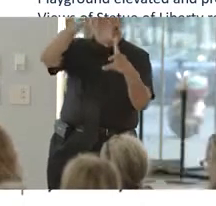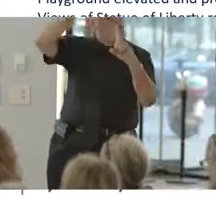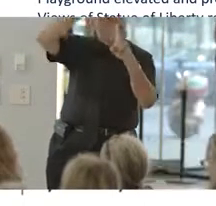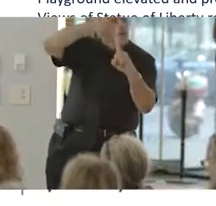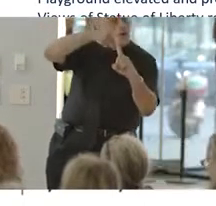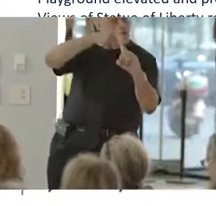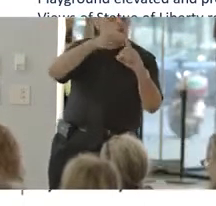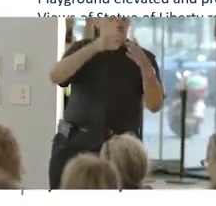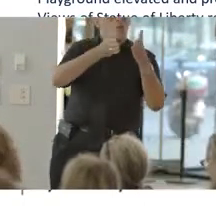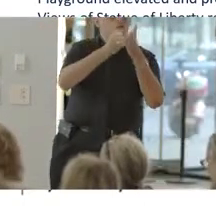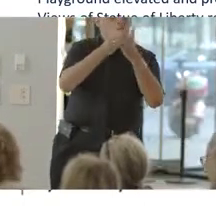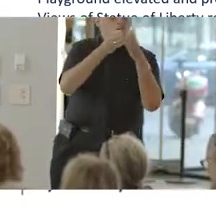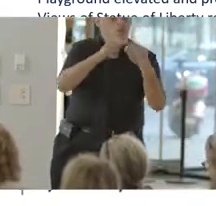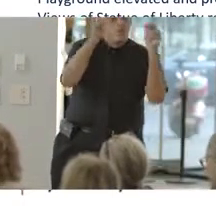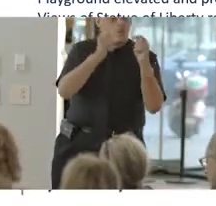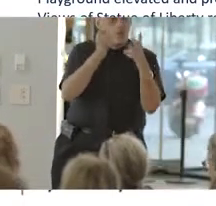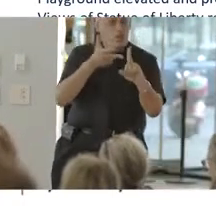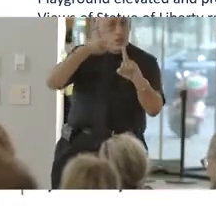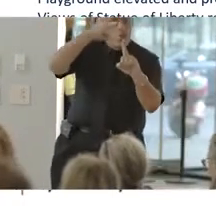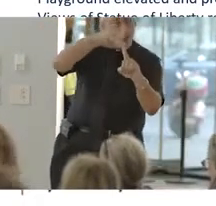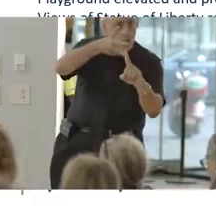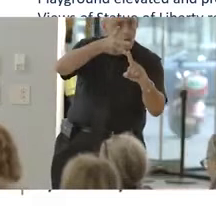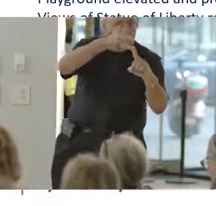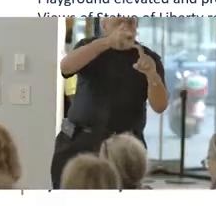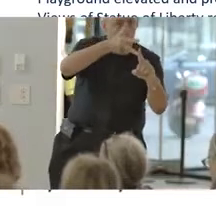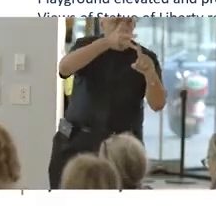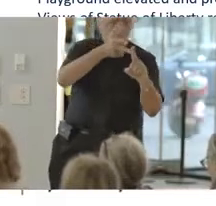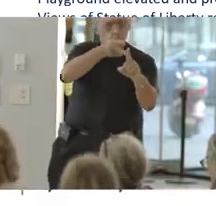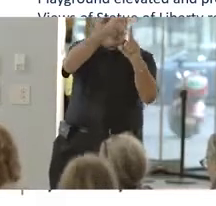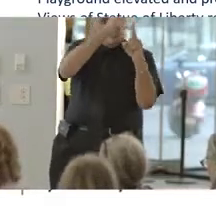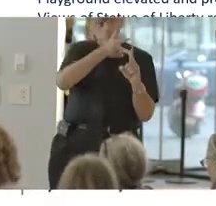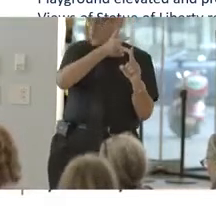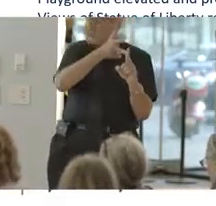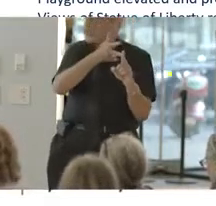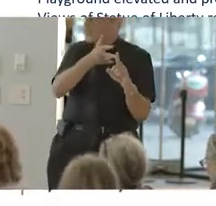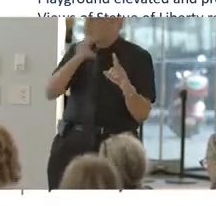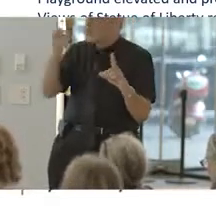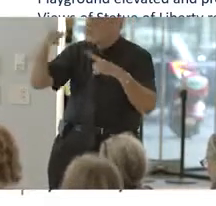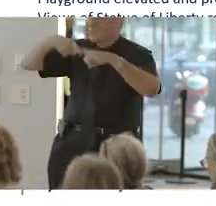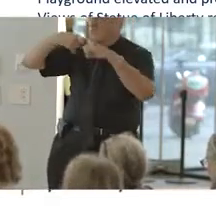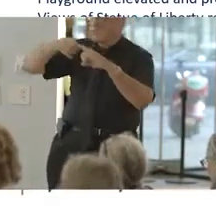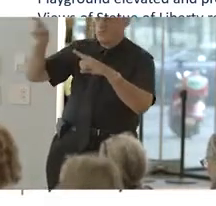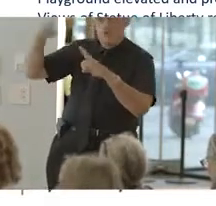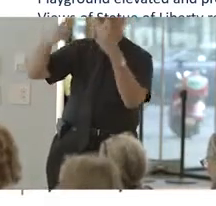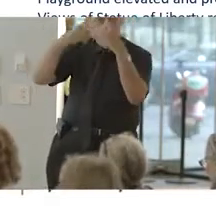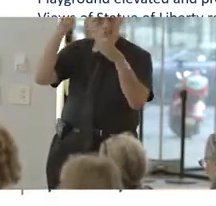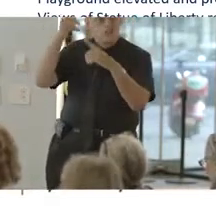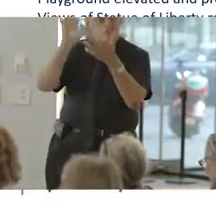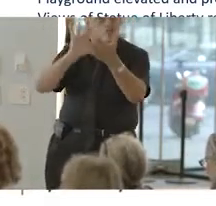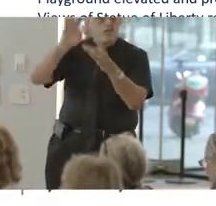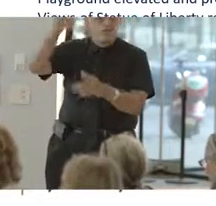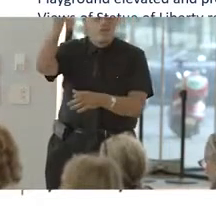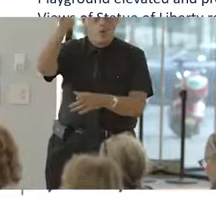potentially relocate the ferry platform. And what this does, and you can see, we'll spend a moment on this slide. What